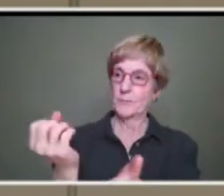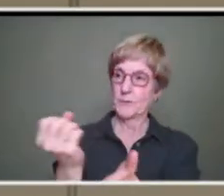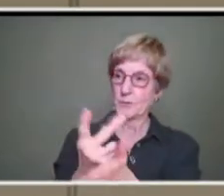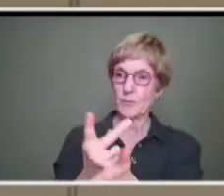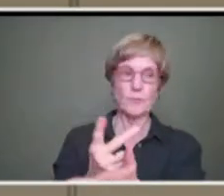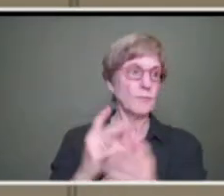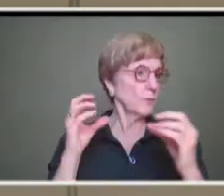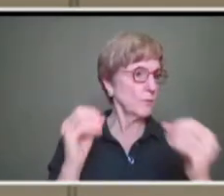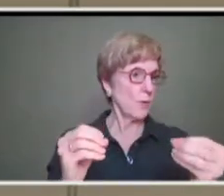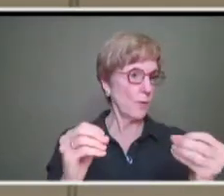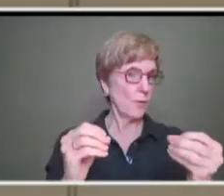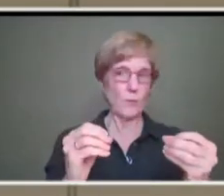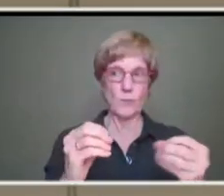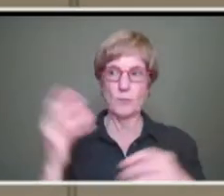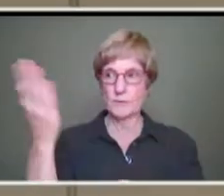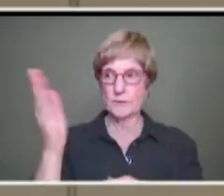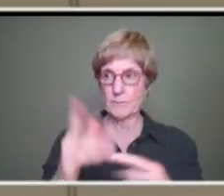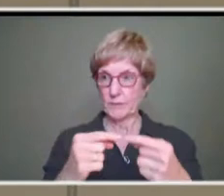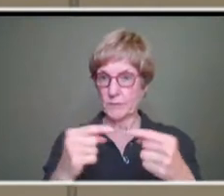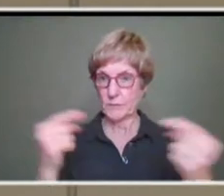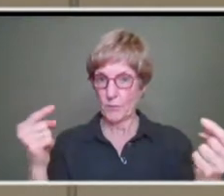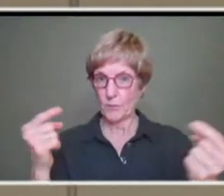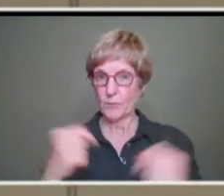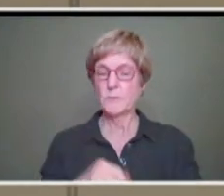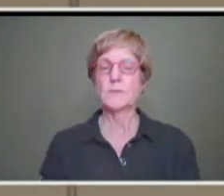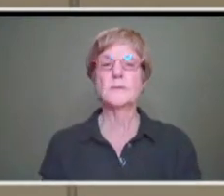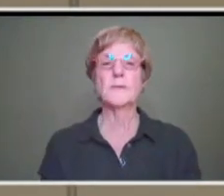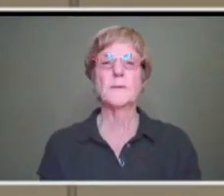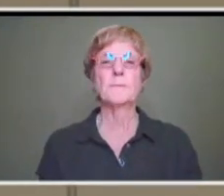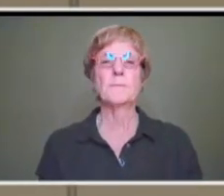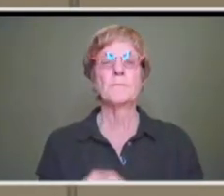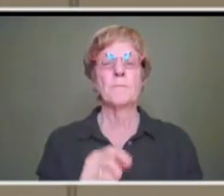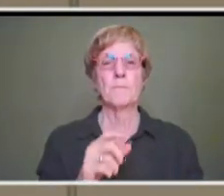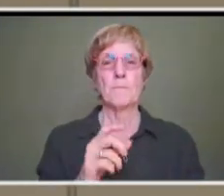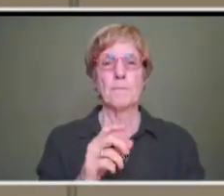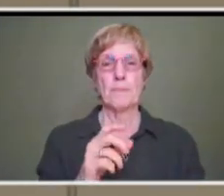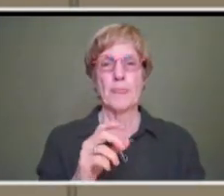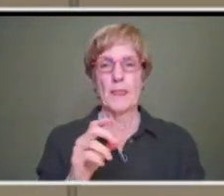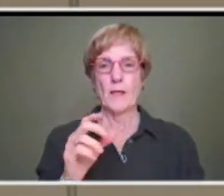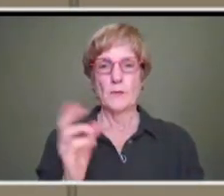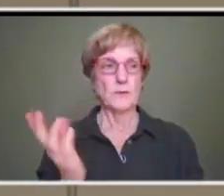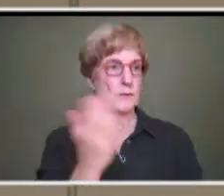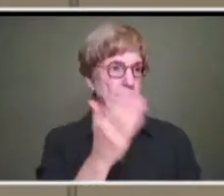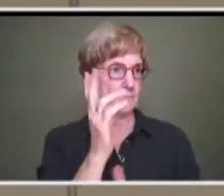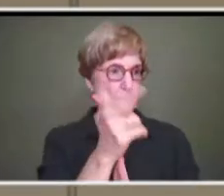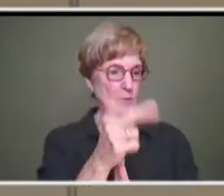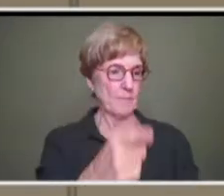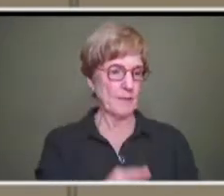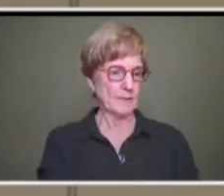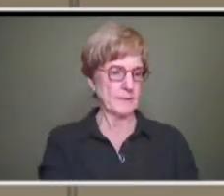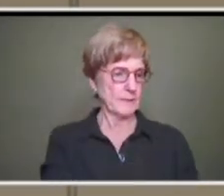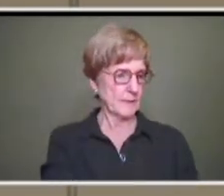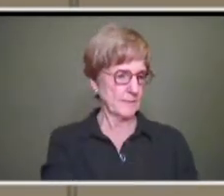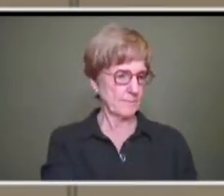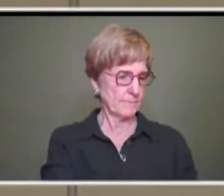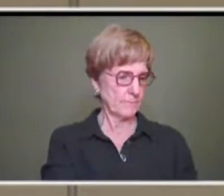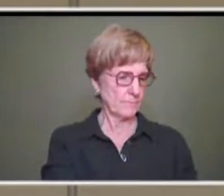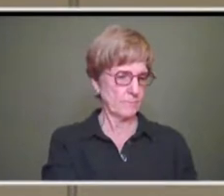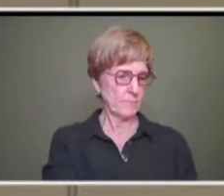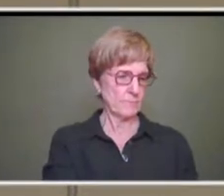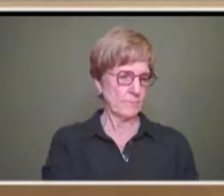no speakers in opposition so when Mr Patton has done uh Miss Grant will have three minutes thank you